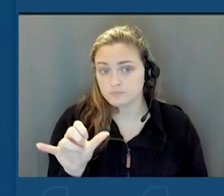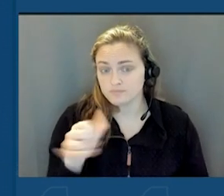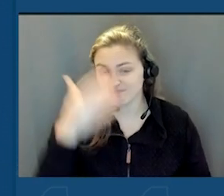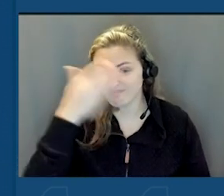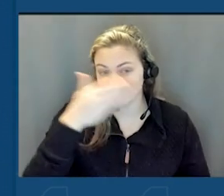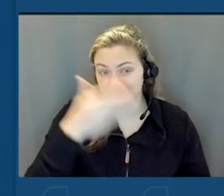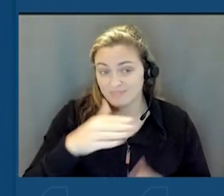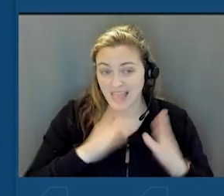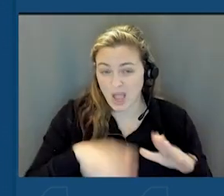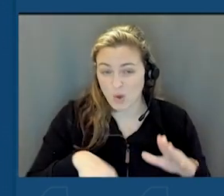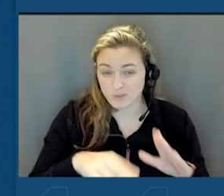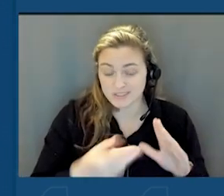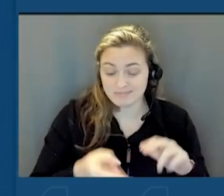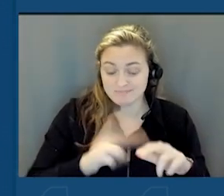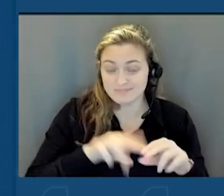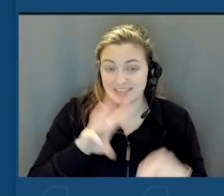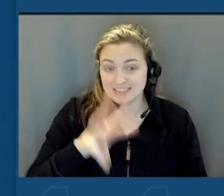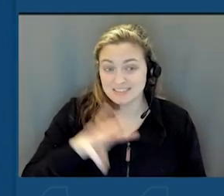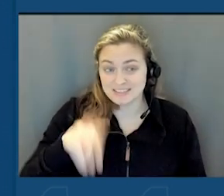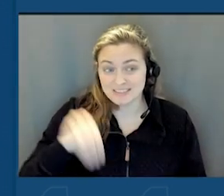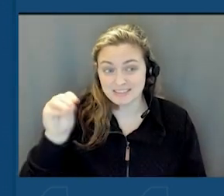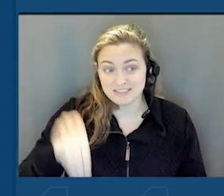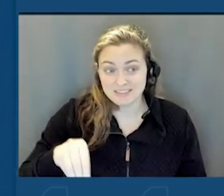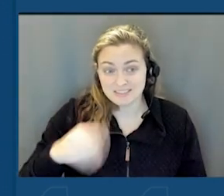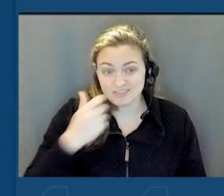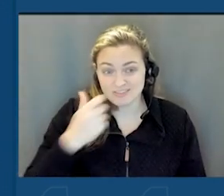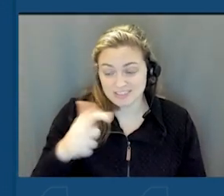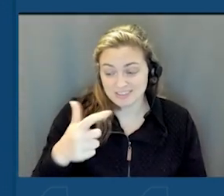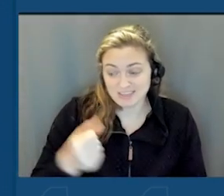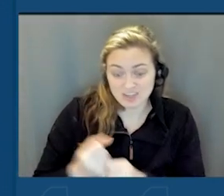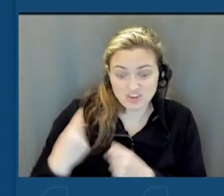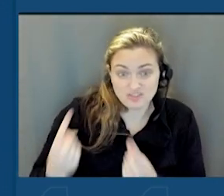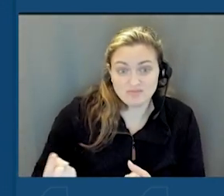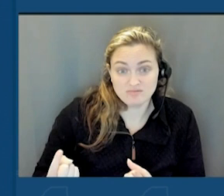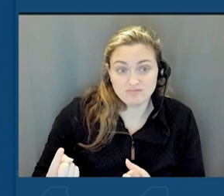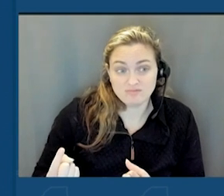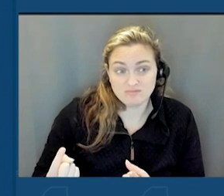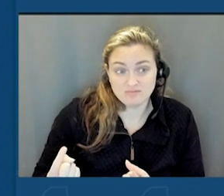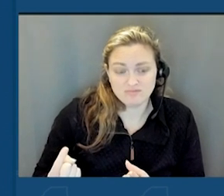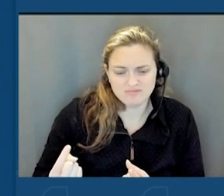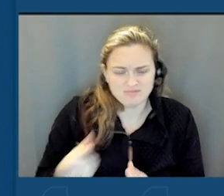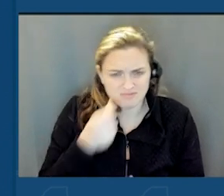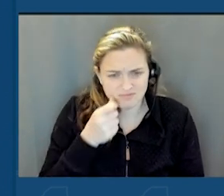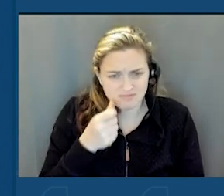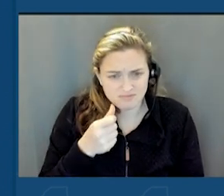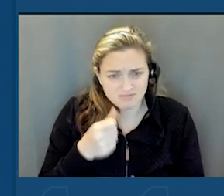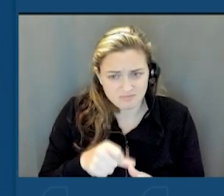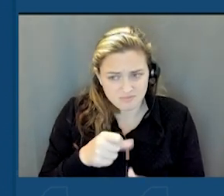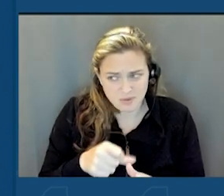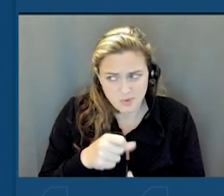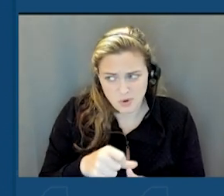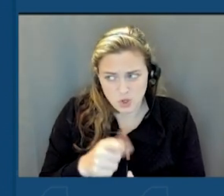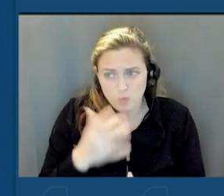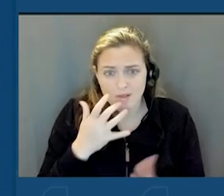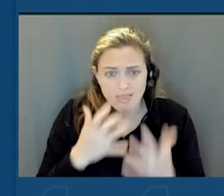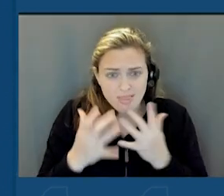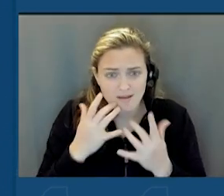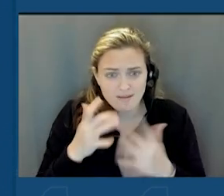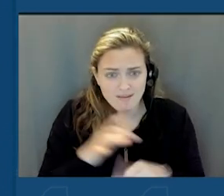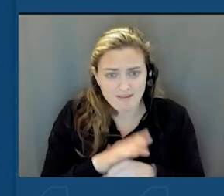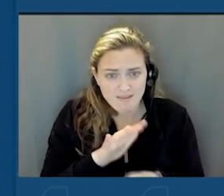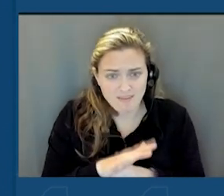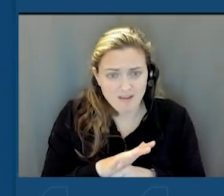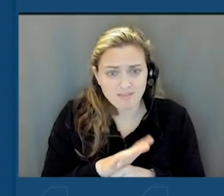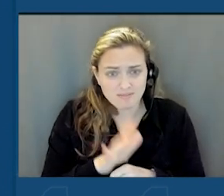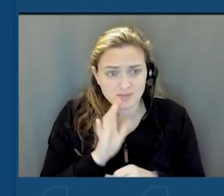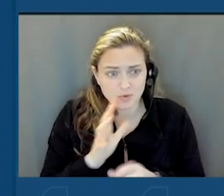up 66% in the past 10 years. To everyone fortunate enough to own a house on Long Island, you're probably not going to go up to a bigger one. You're probably going to have